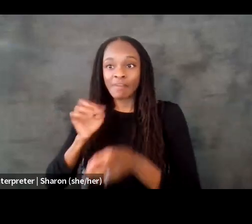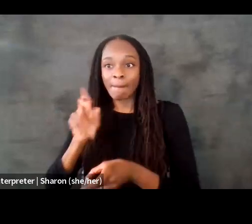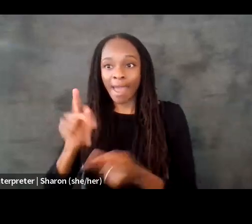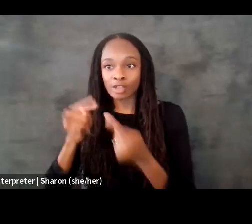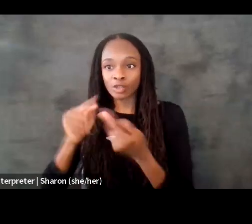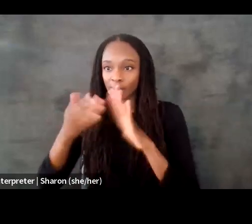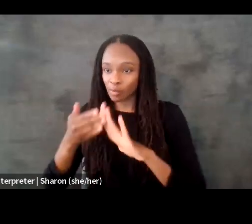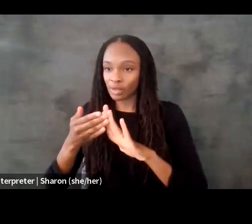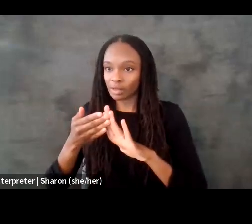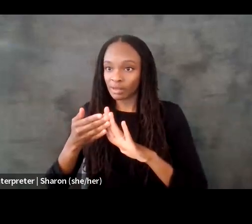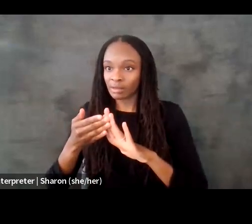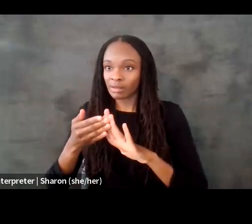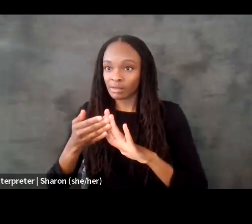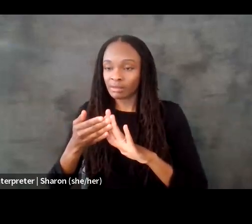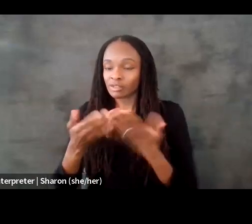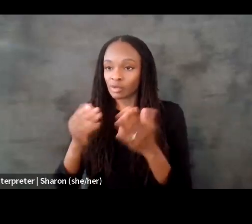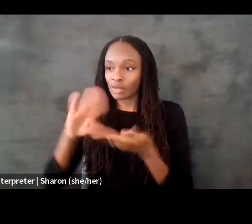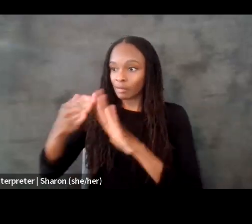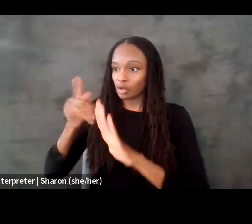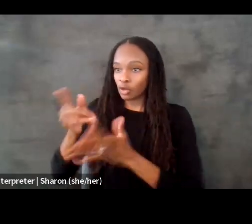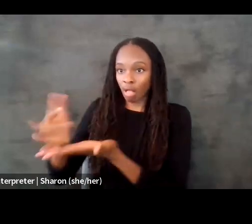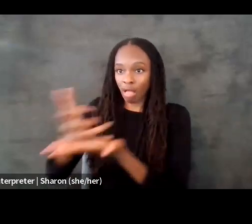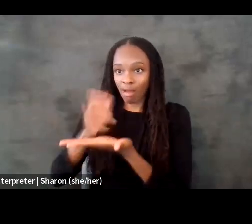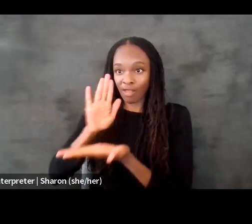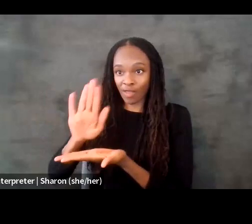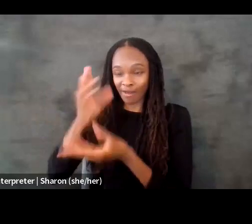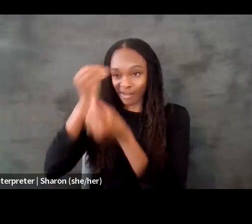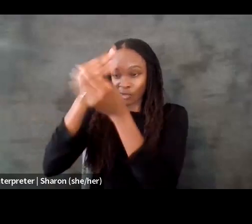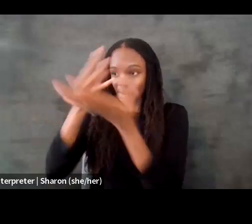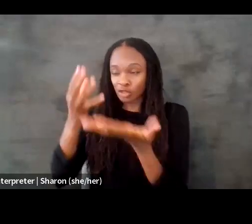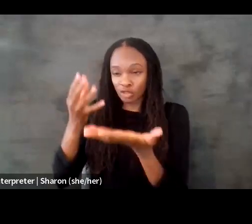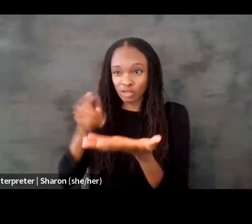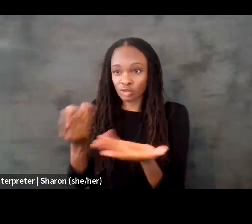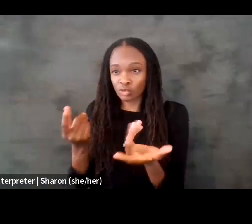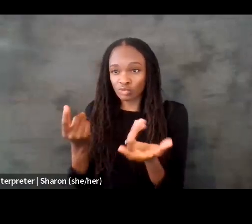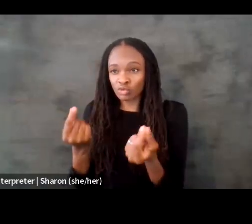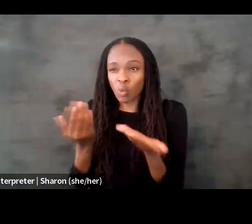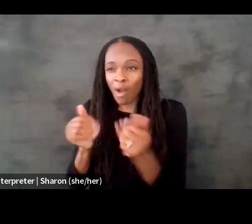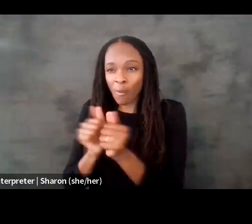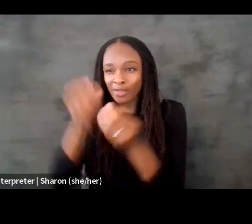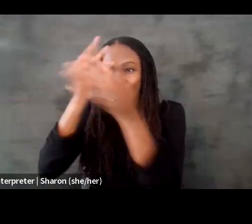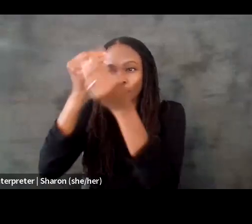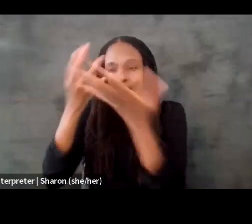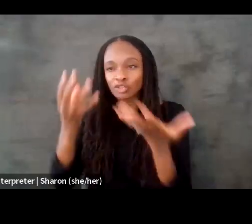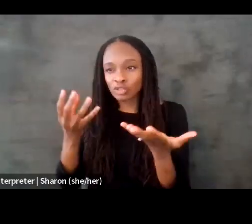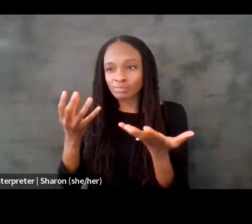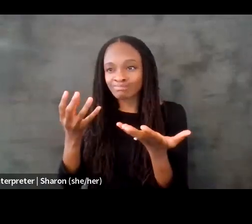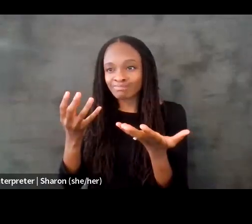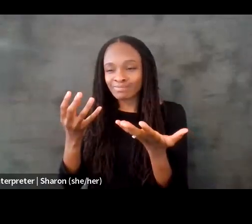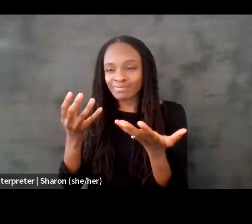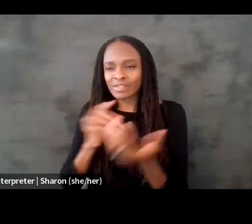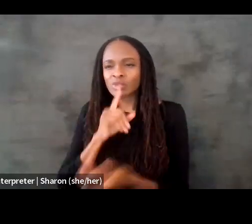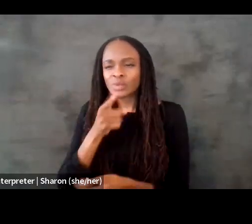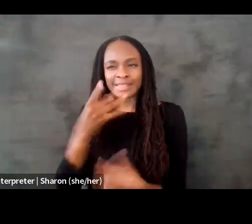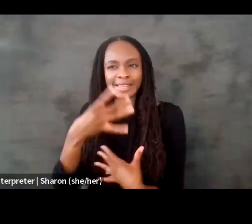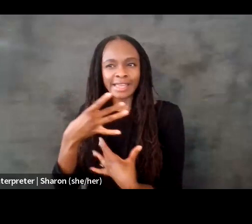you actually gathered data from? And what are you doing with that? It's fascinating when